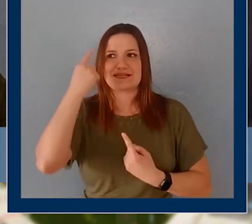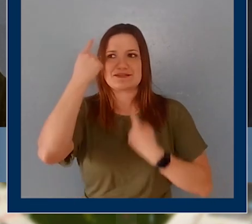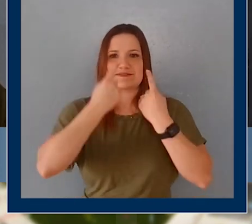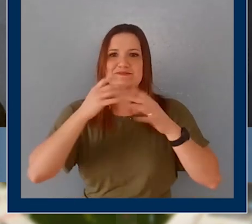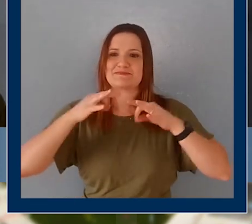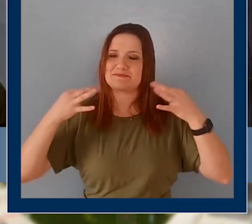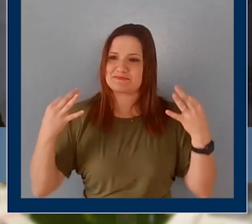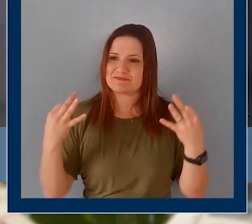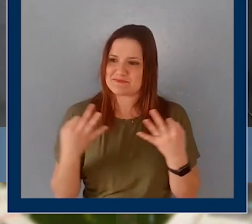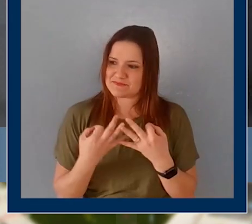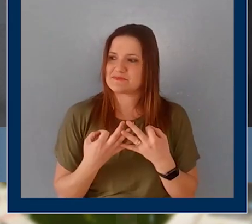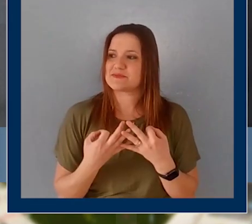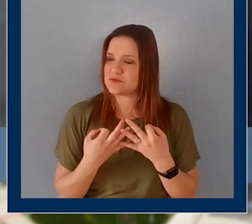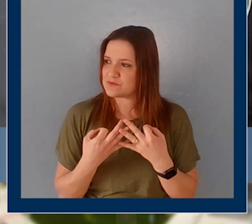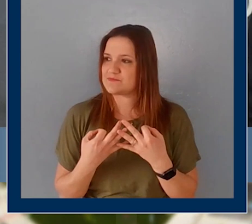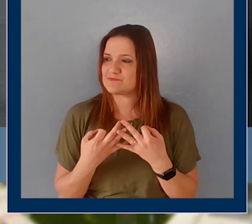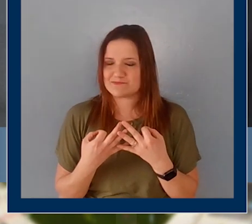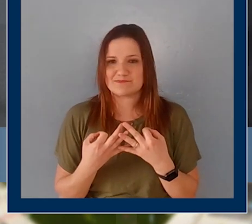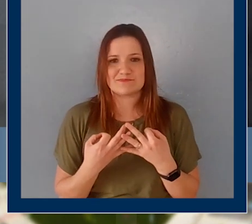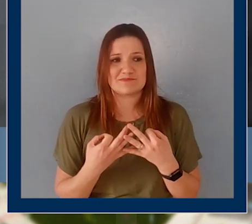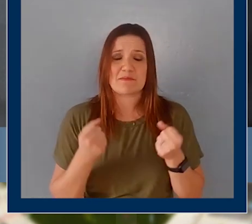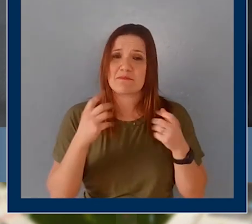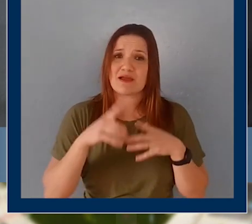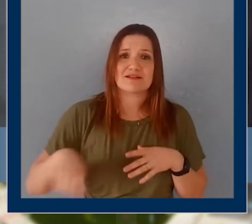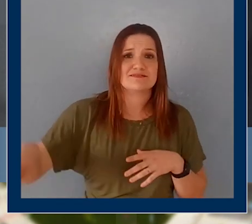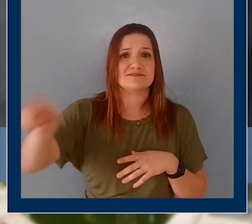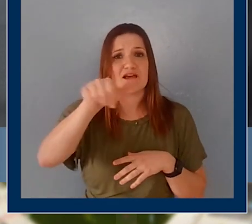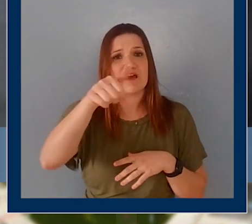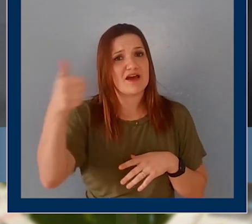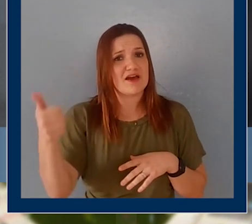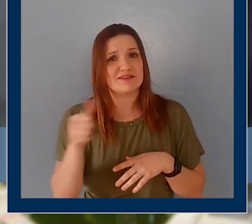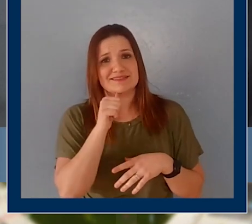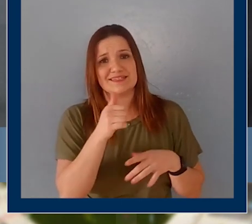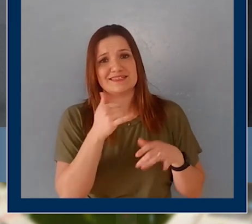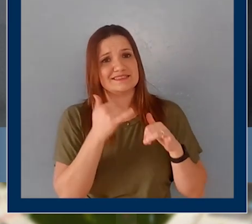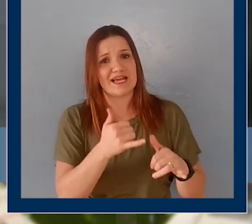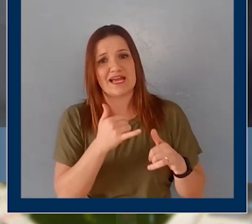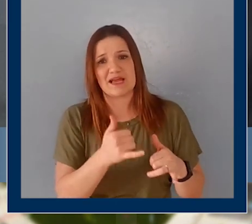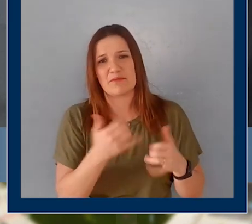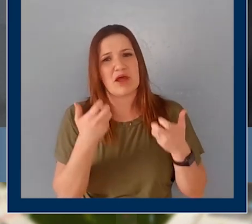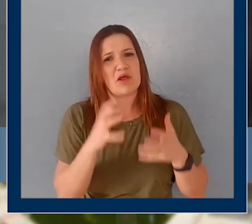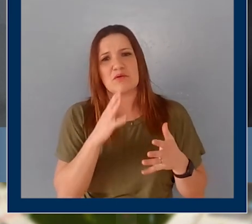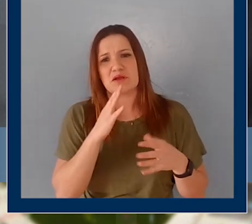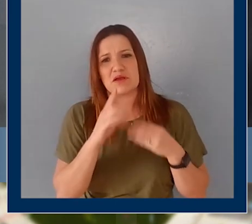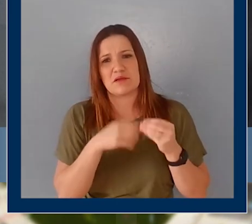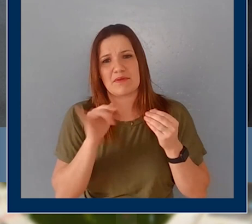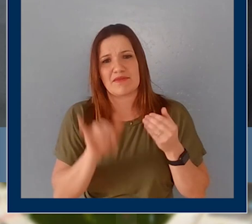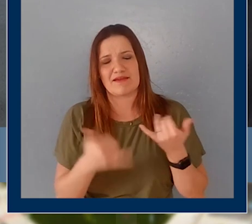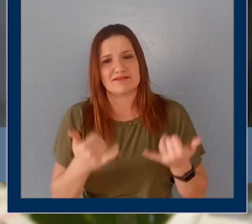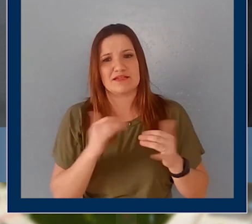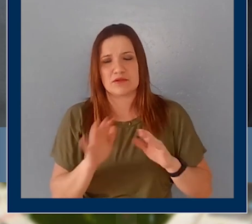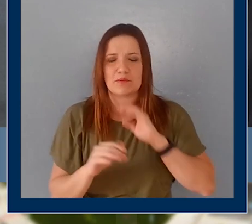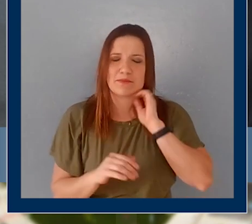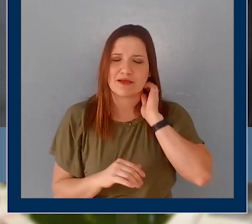you, Deb. It's good to be back. Welcome to all of you. And I hope all of you had an enjoyable holiday season